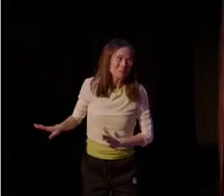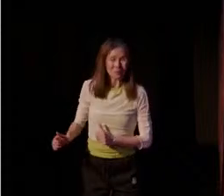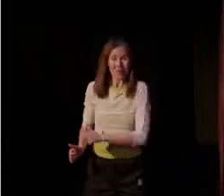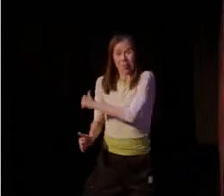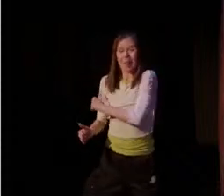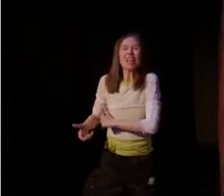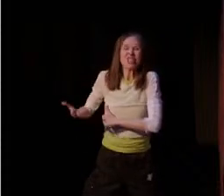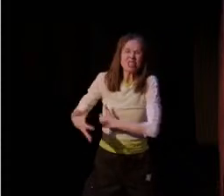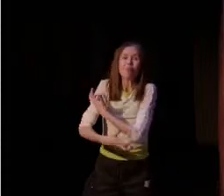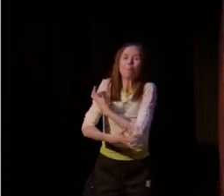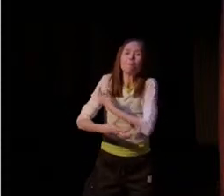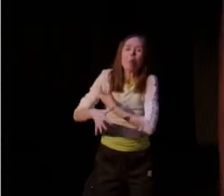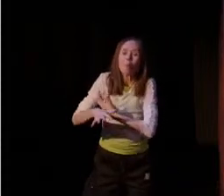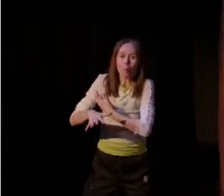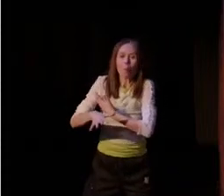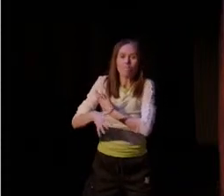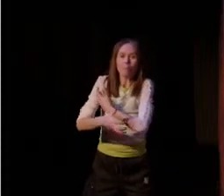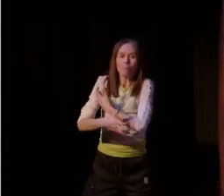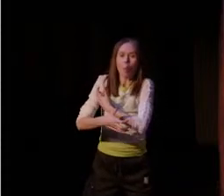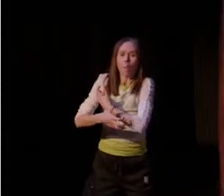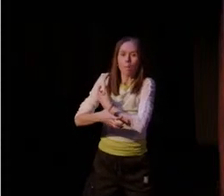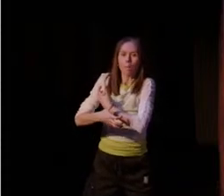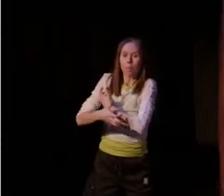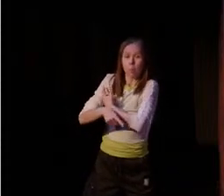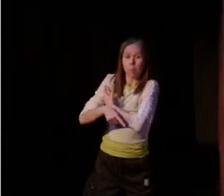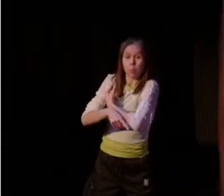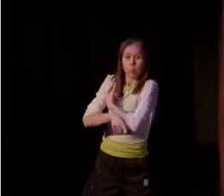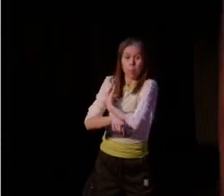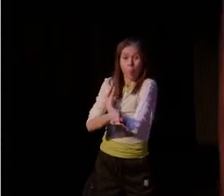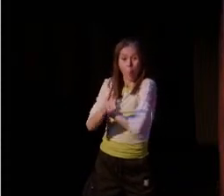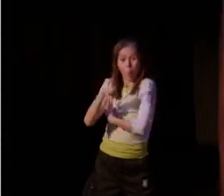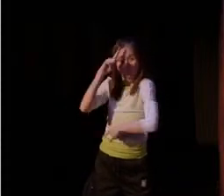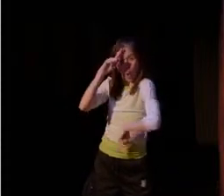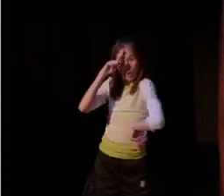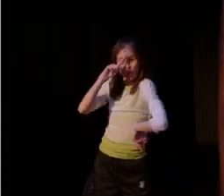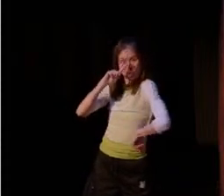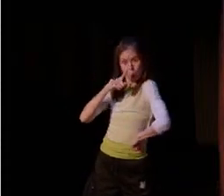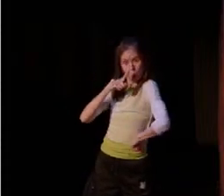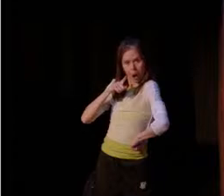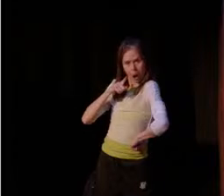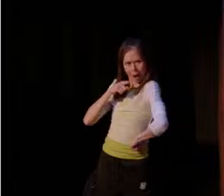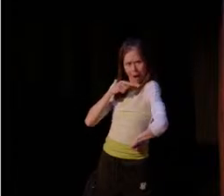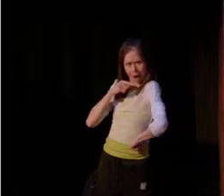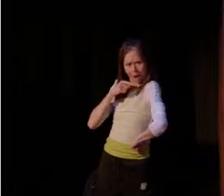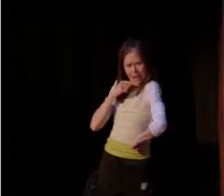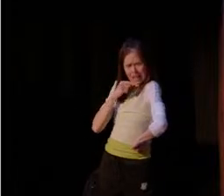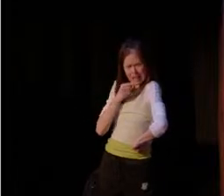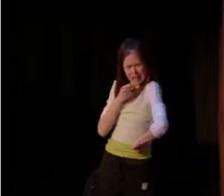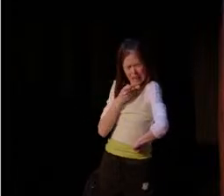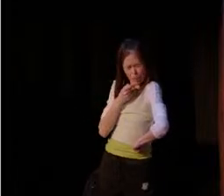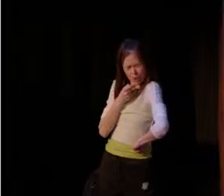from Portugal, yeah. Yeah. From Portugal? Yeah.